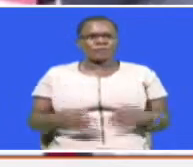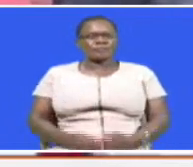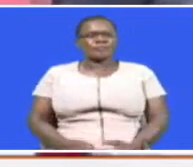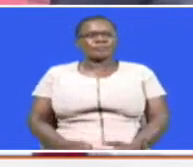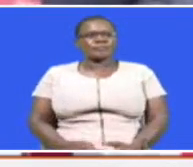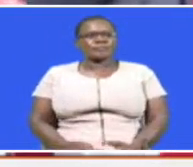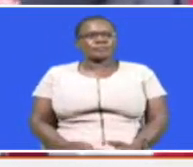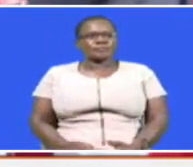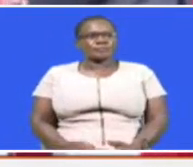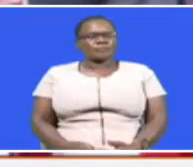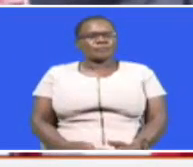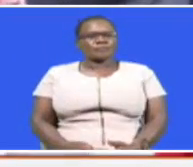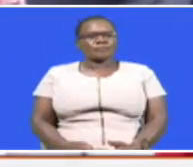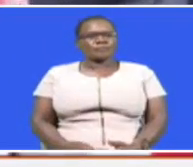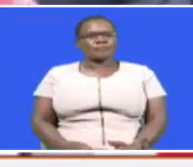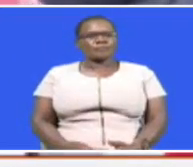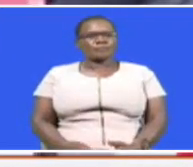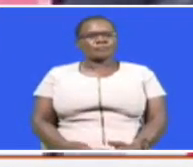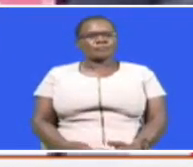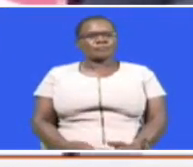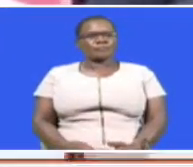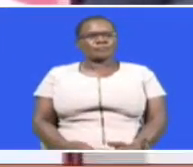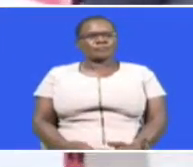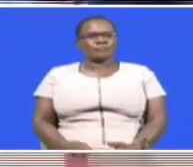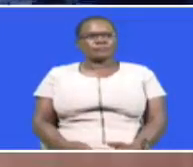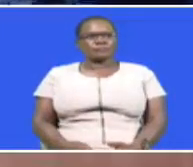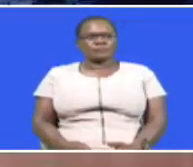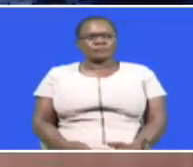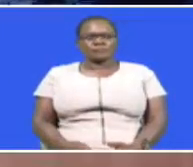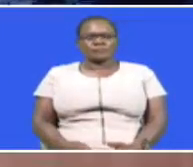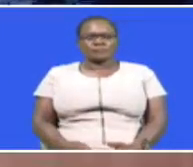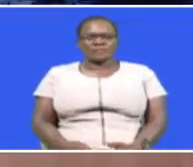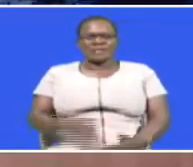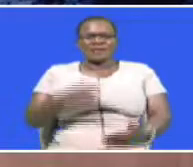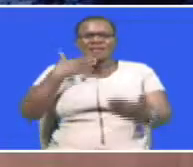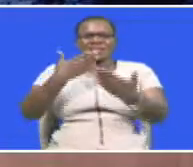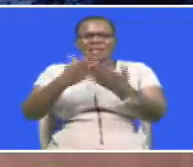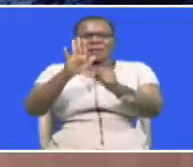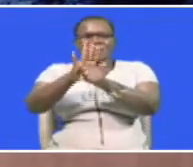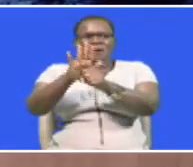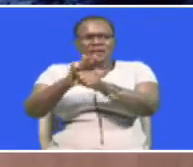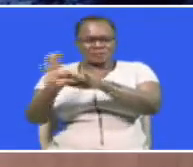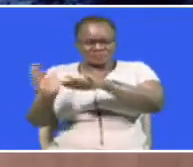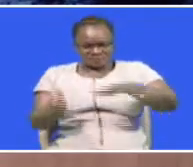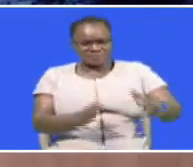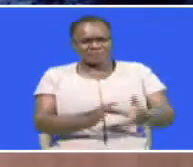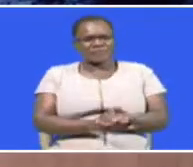Muthoka, KTN News, Nairobi. Thank you very much, David. Now, the Finance Committee.